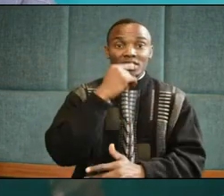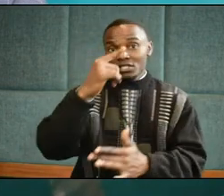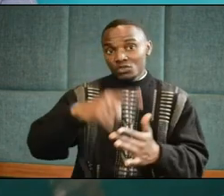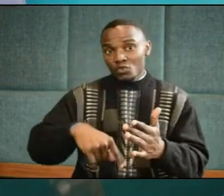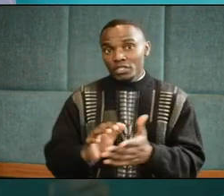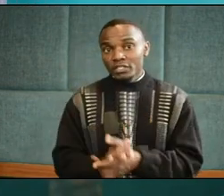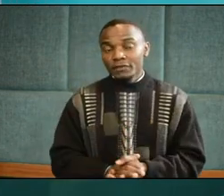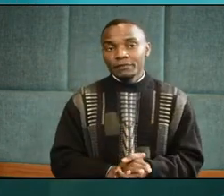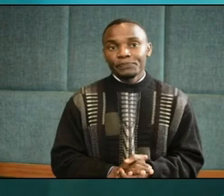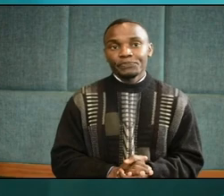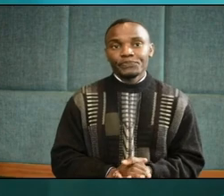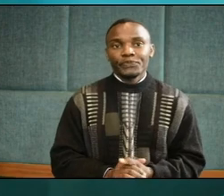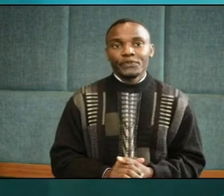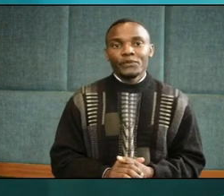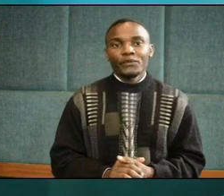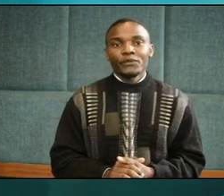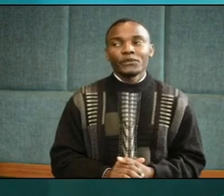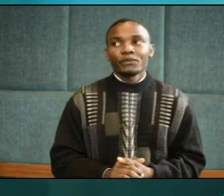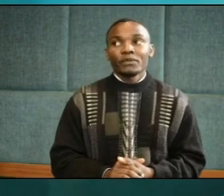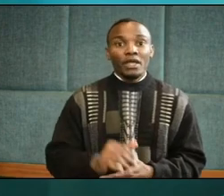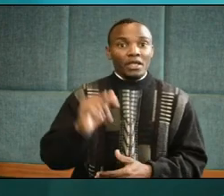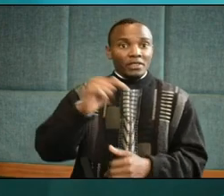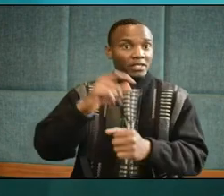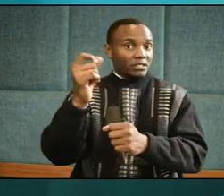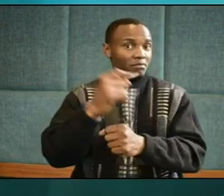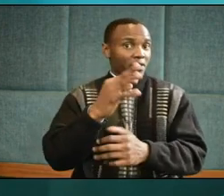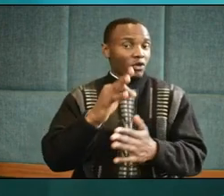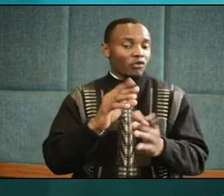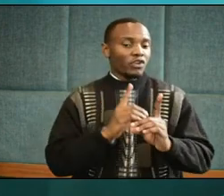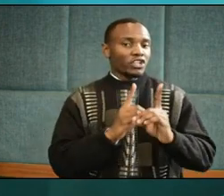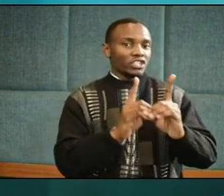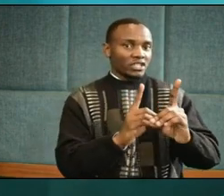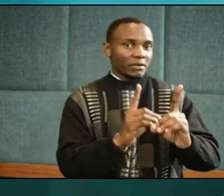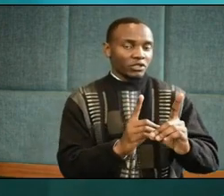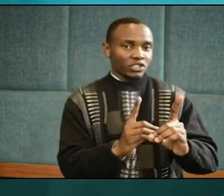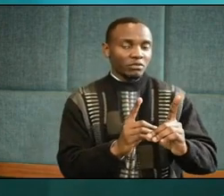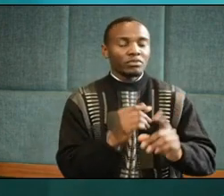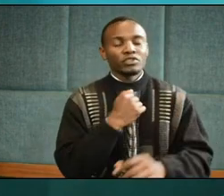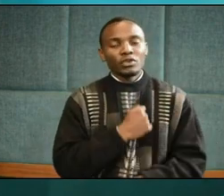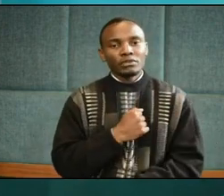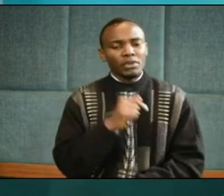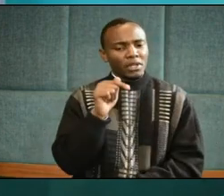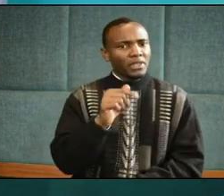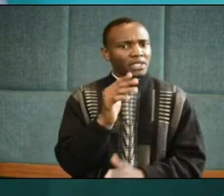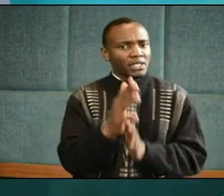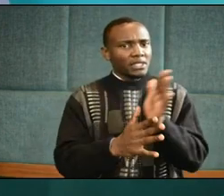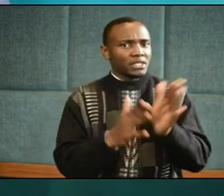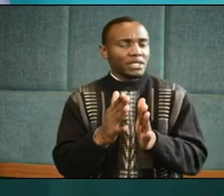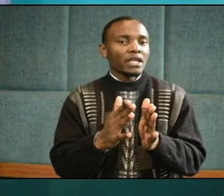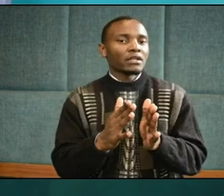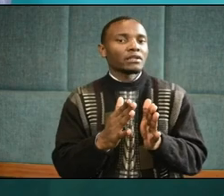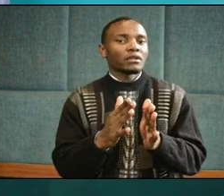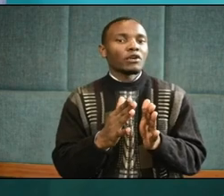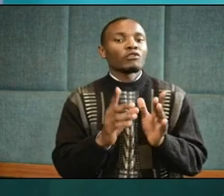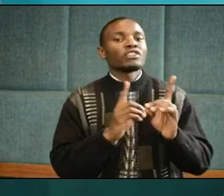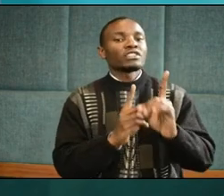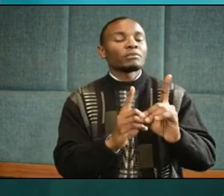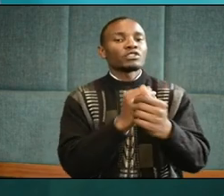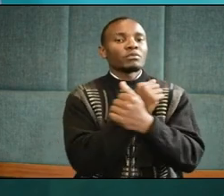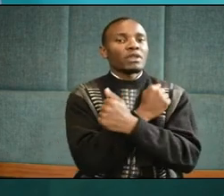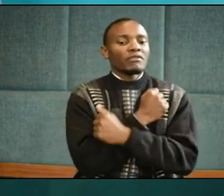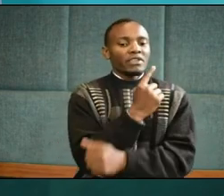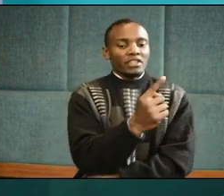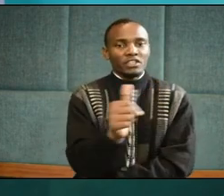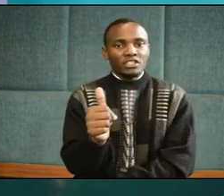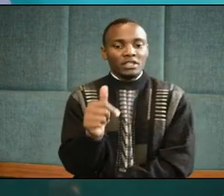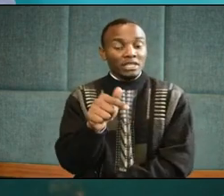that this mark of discipleship, which is loving one another, is a new